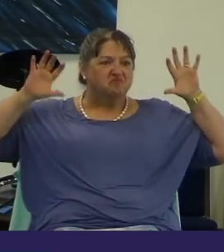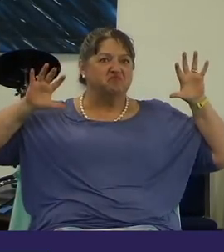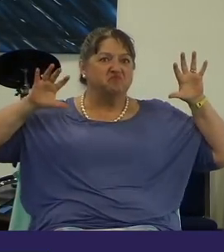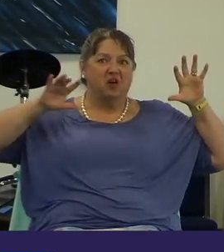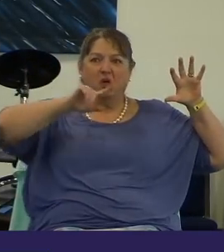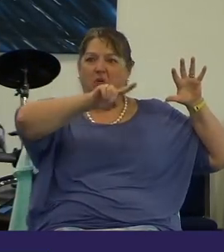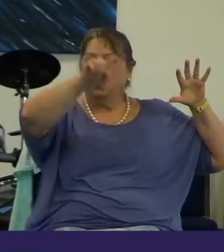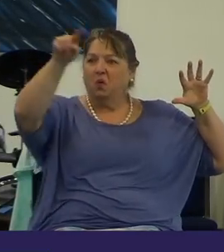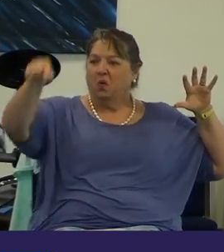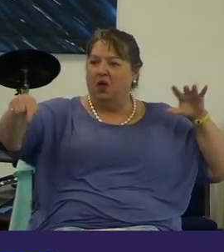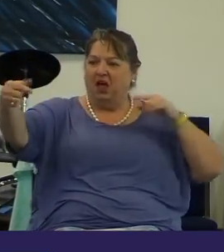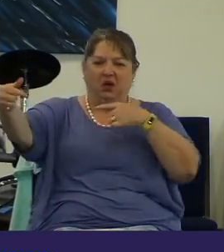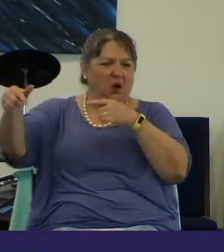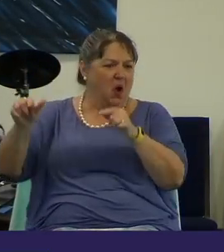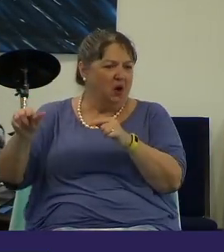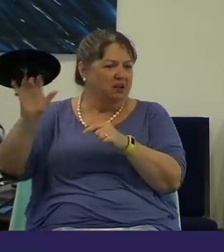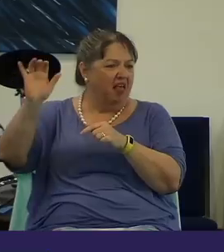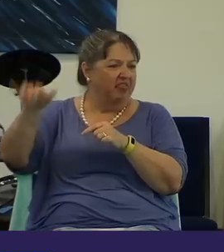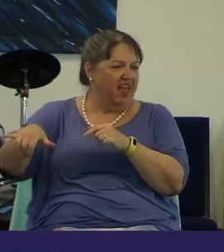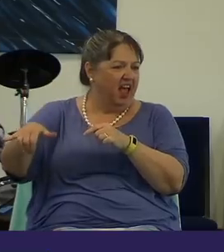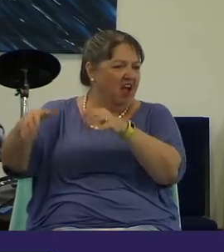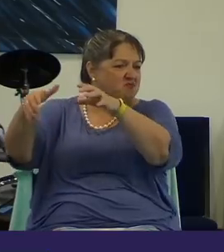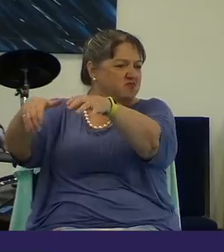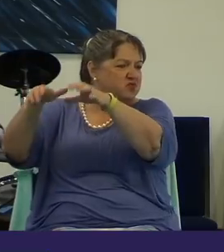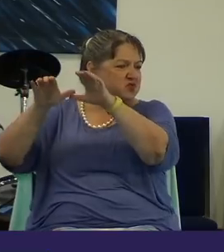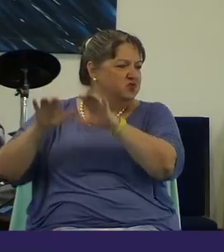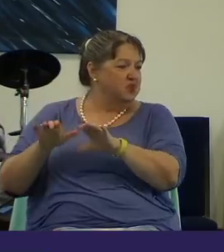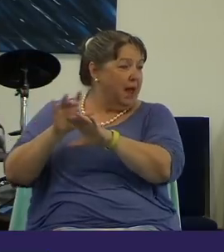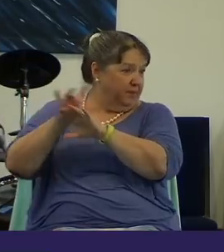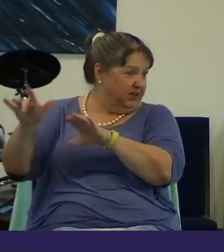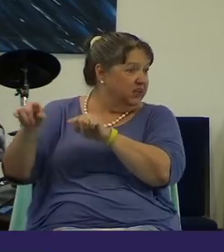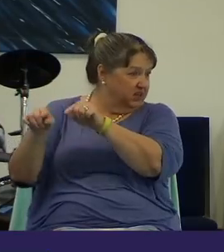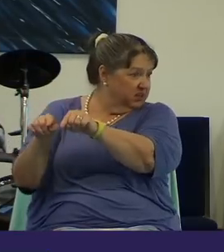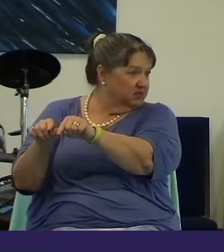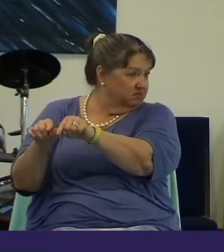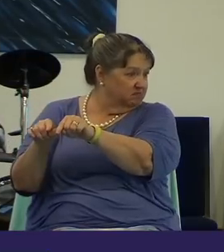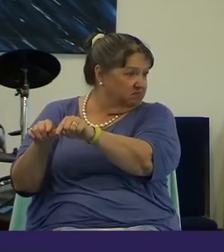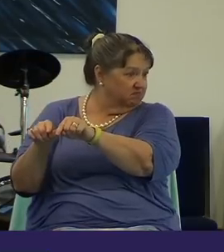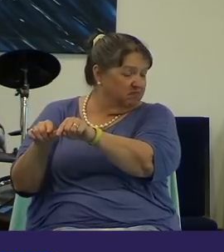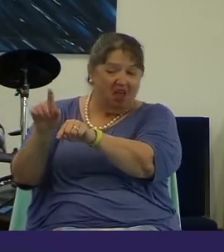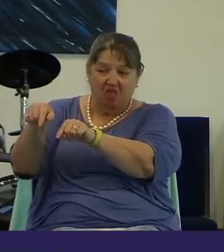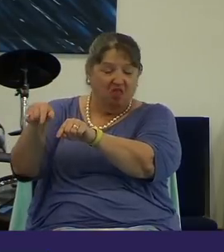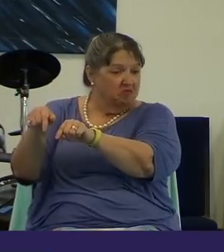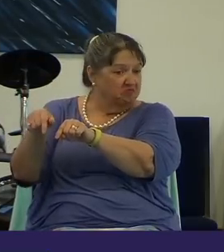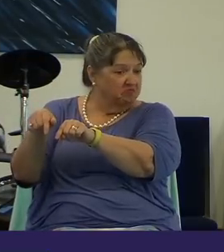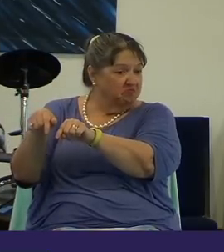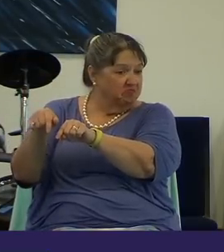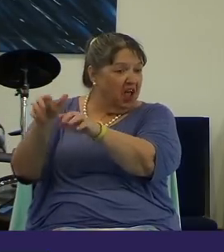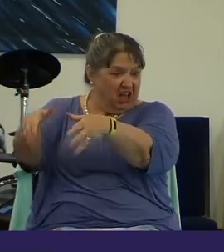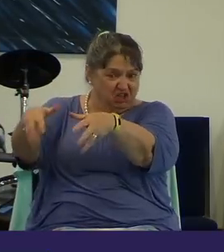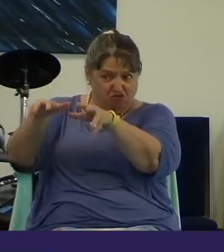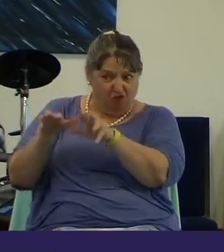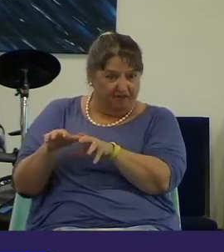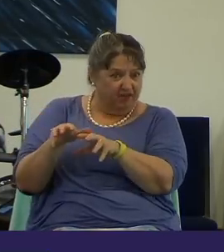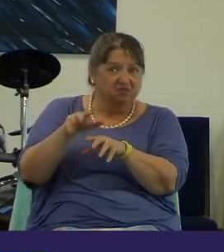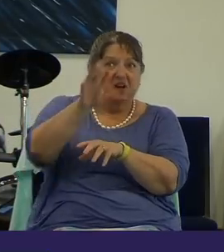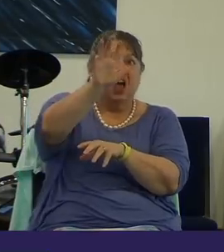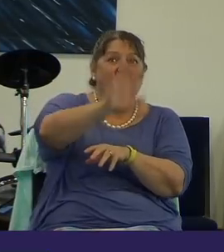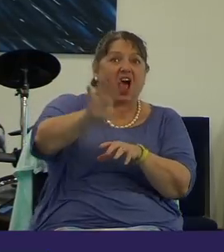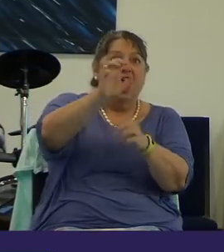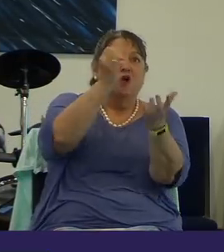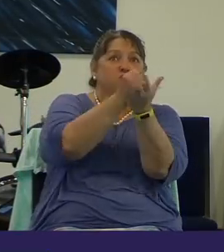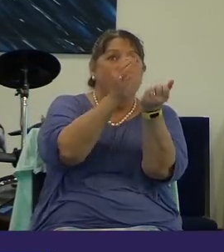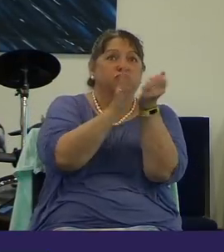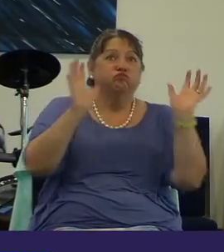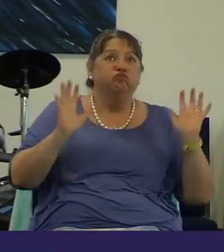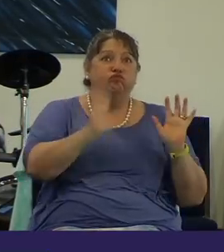tomb in which no one had ever laid. There was a garden, and in the middle of the garden, there was a new tomb in which no one had